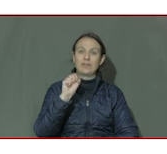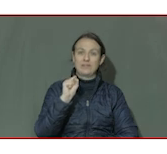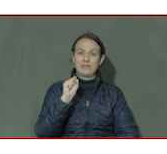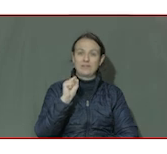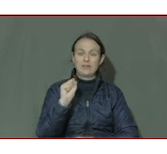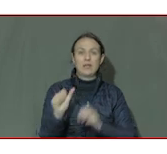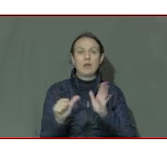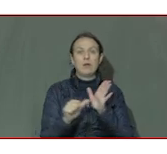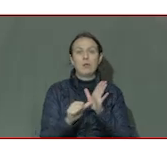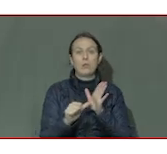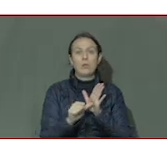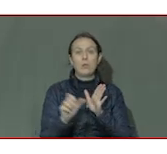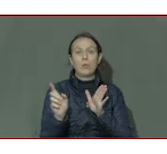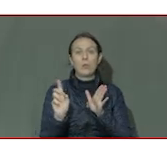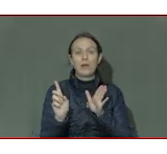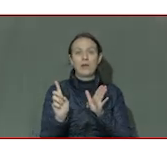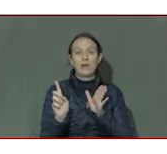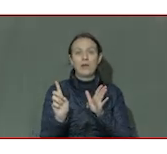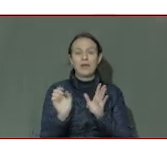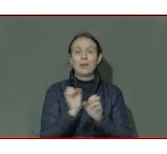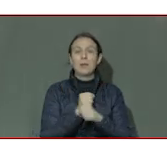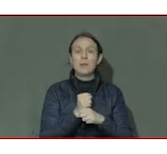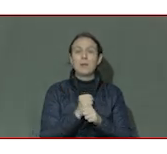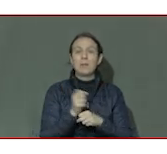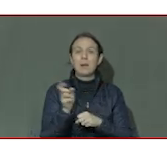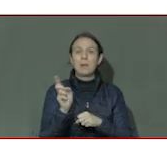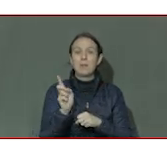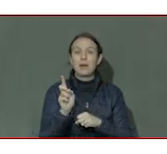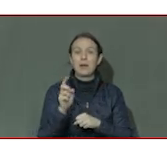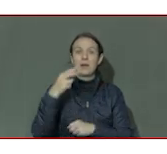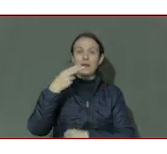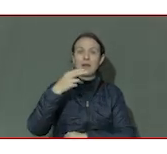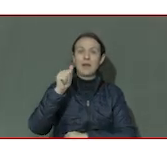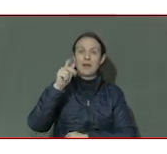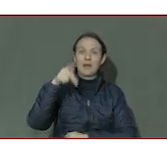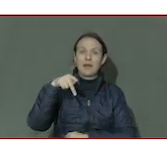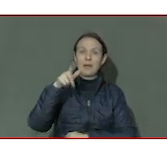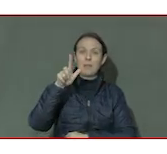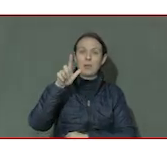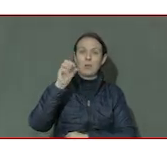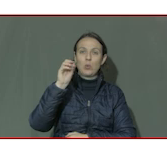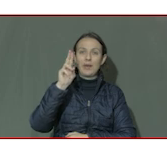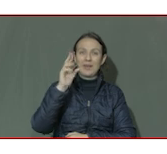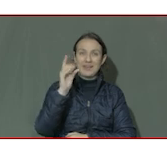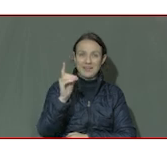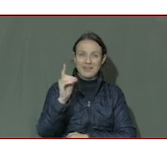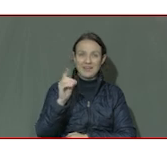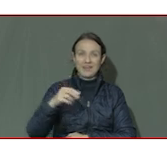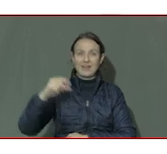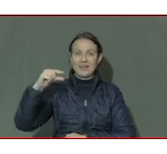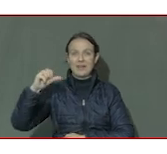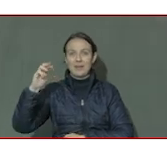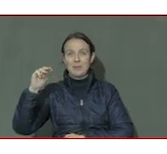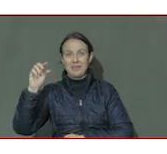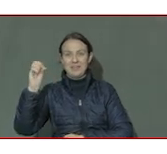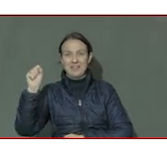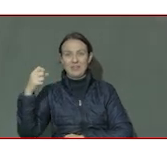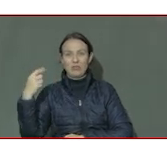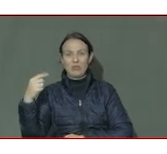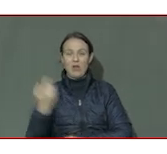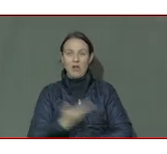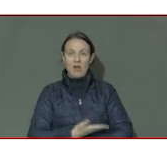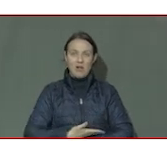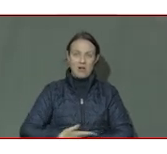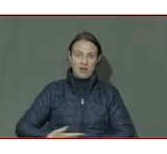importance. It produces what? Haploid gametes. It halves the number of chromosomes. It